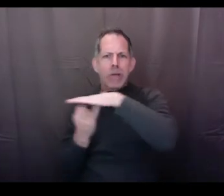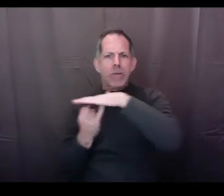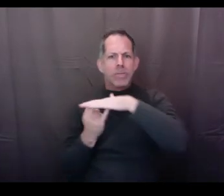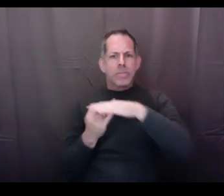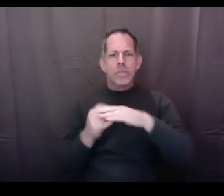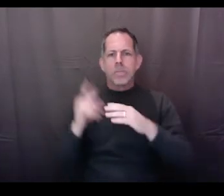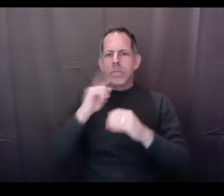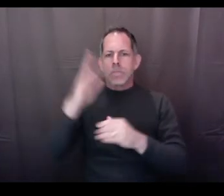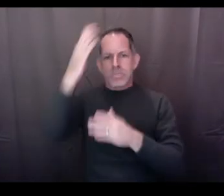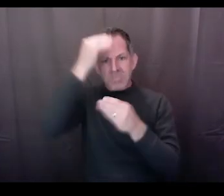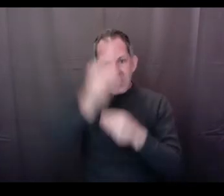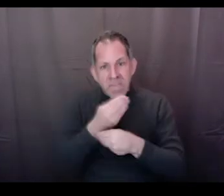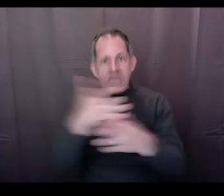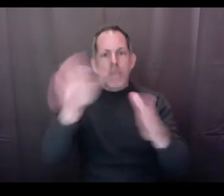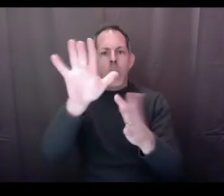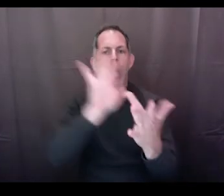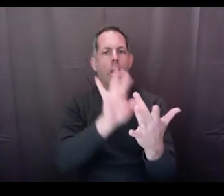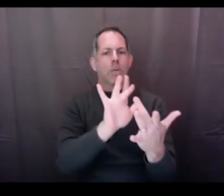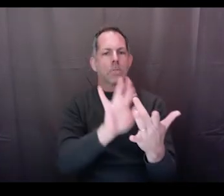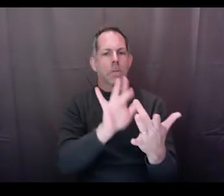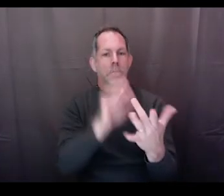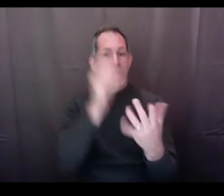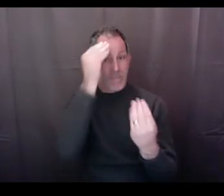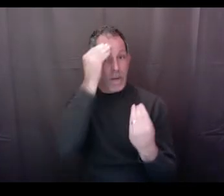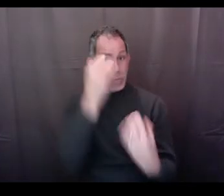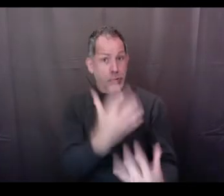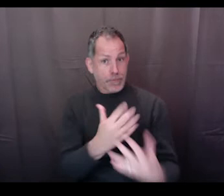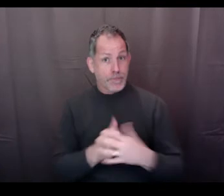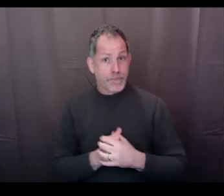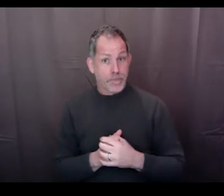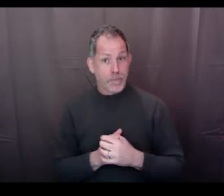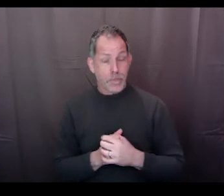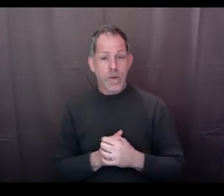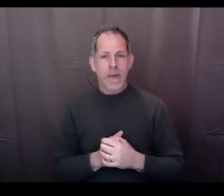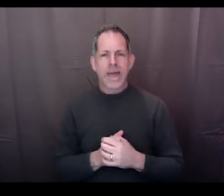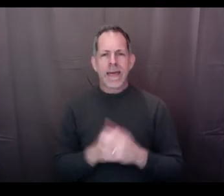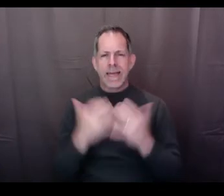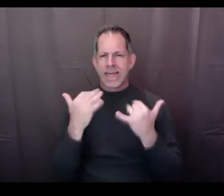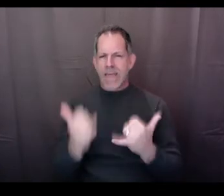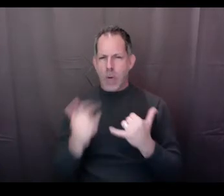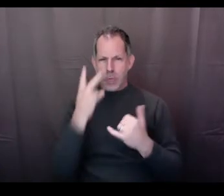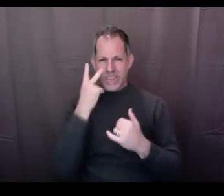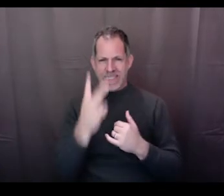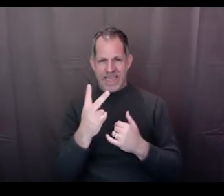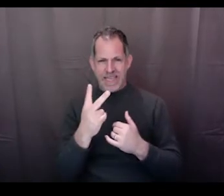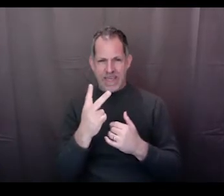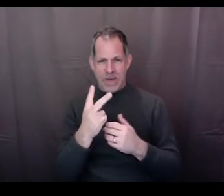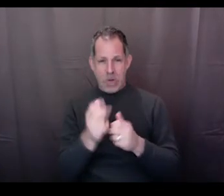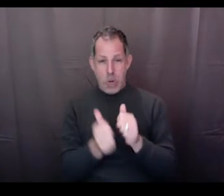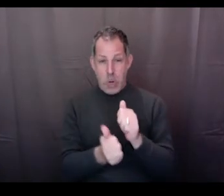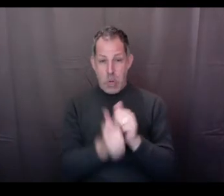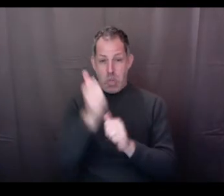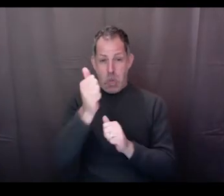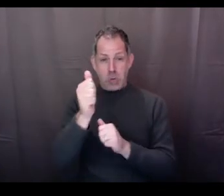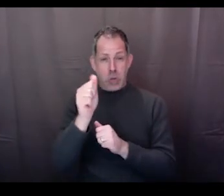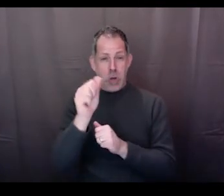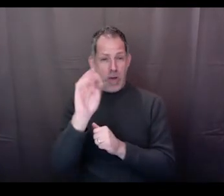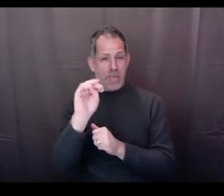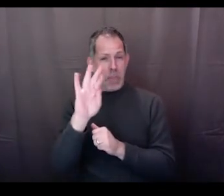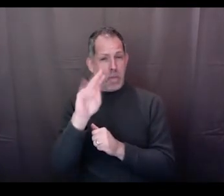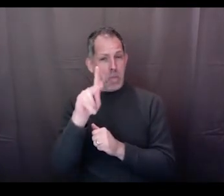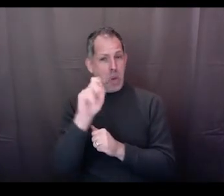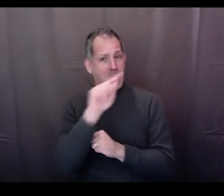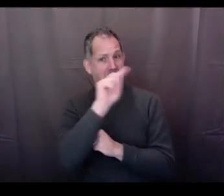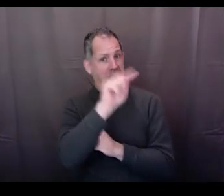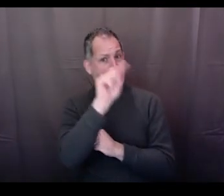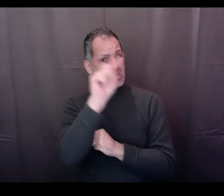and notify their contacts. And you can see that through most of March, we were ascending and kind